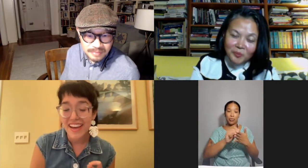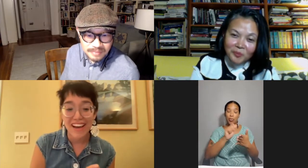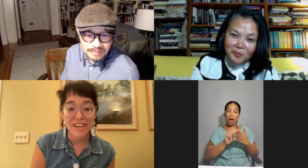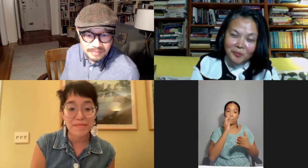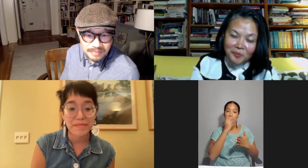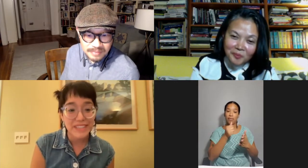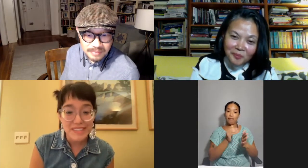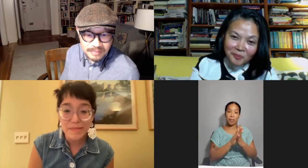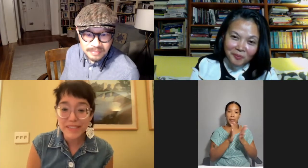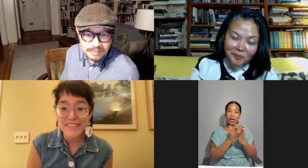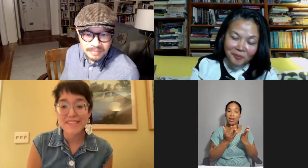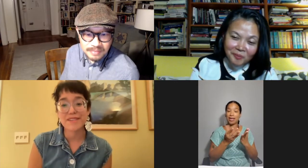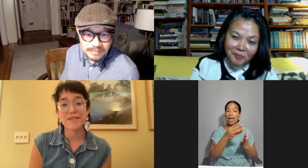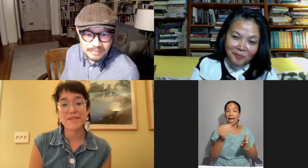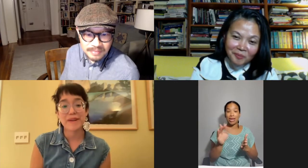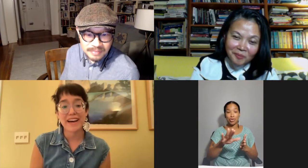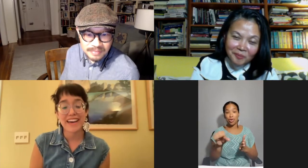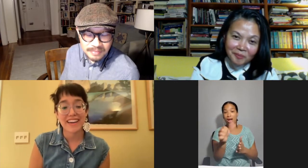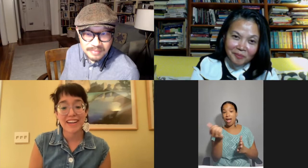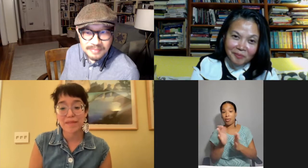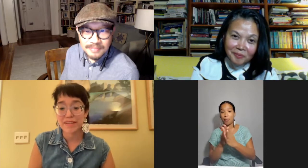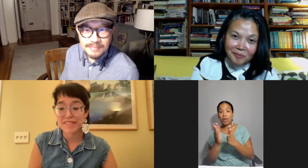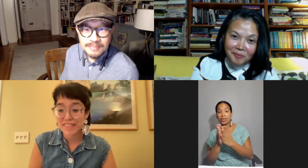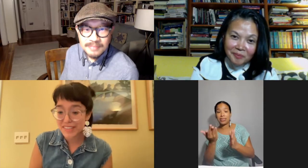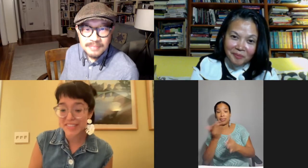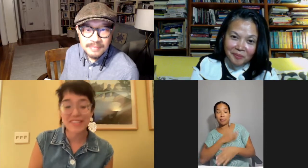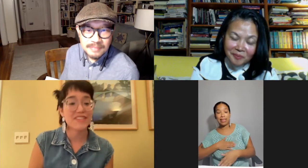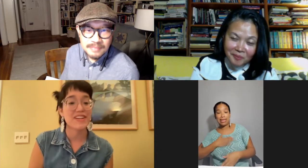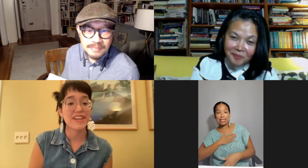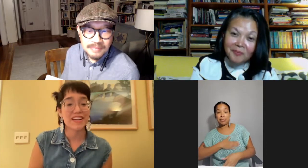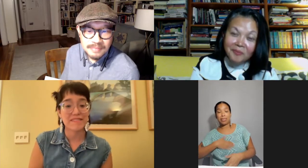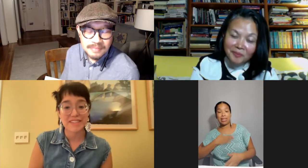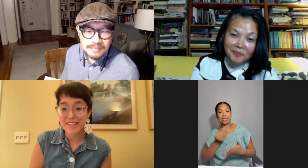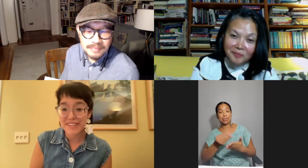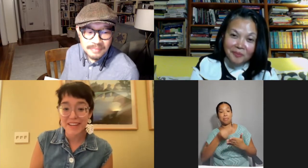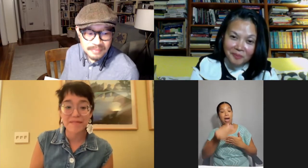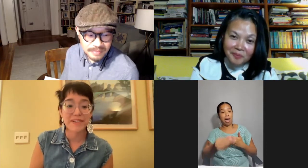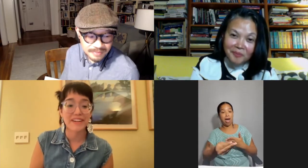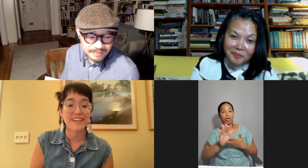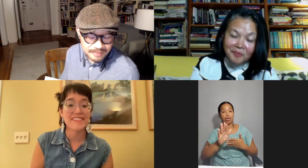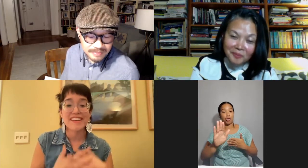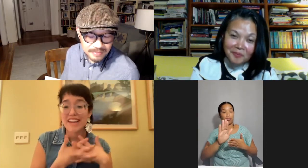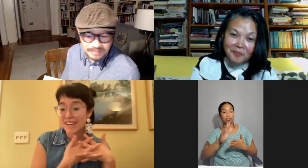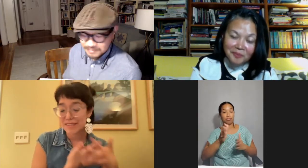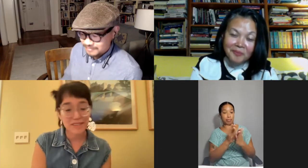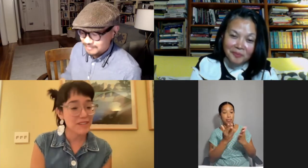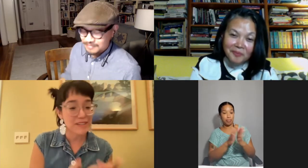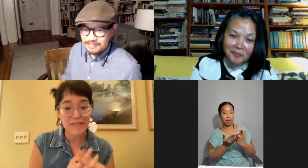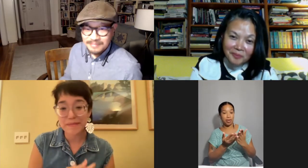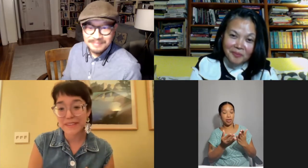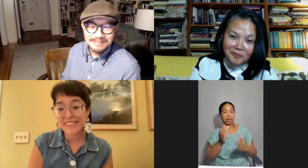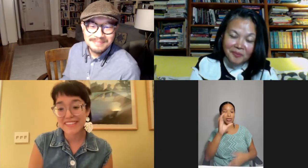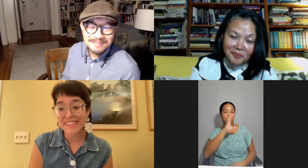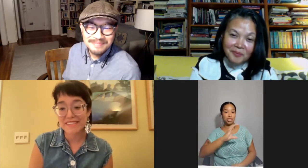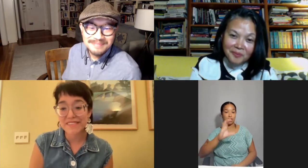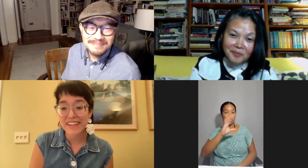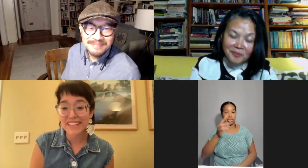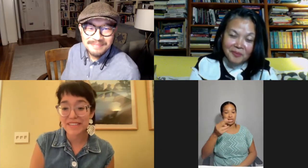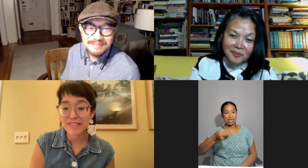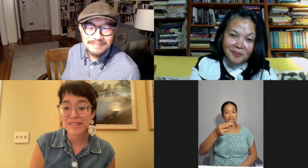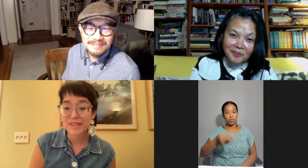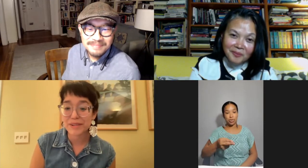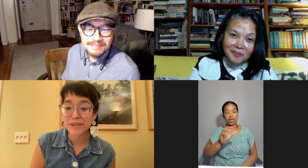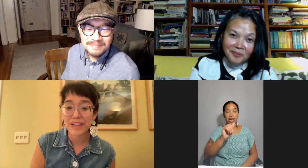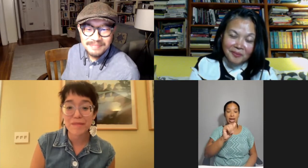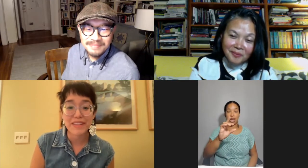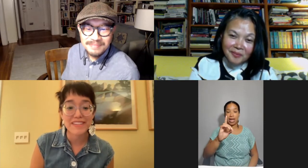others. Please do buy a copy of Search History, of Dear Cyborgs, Gina's books as well.